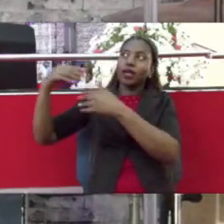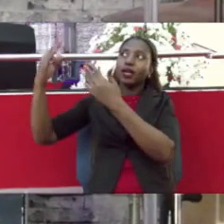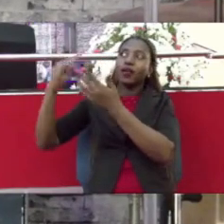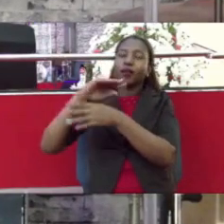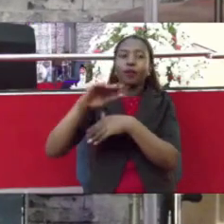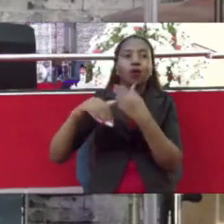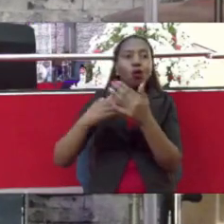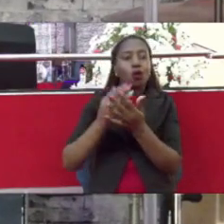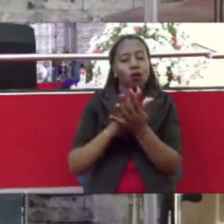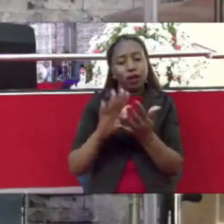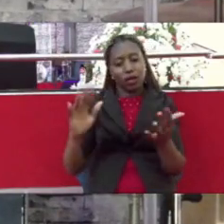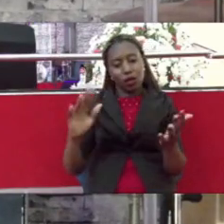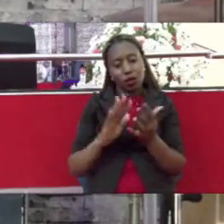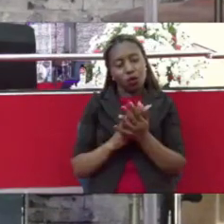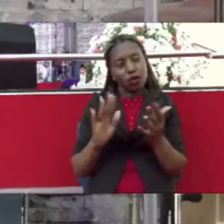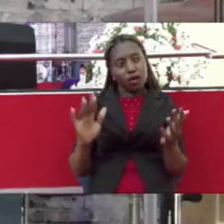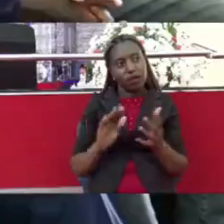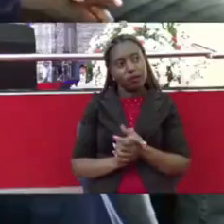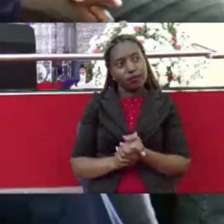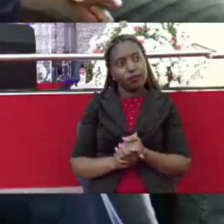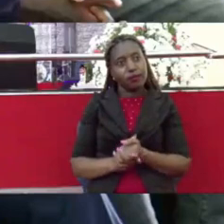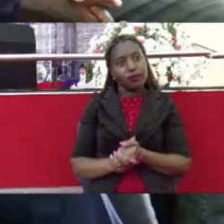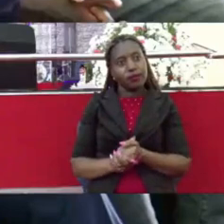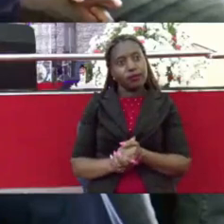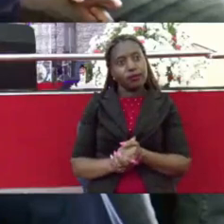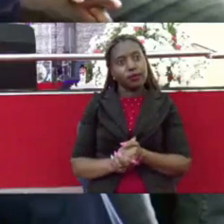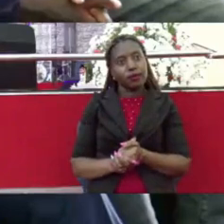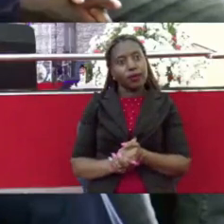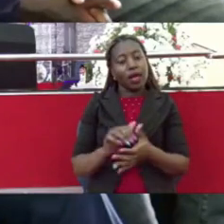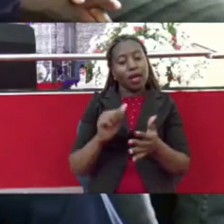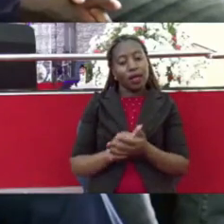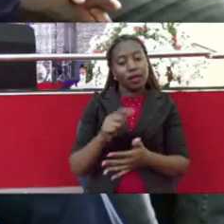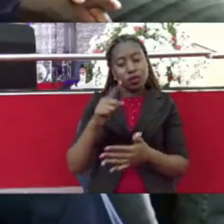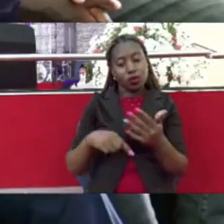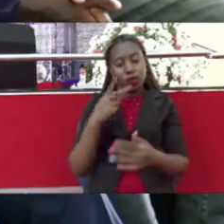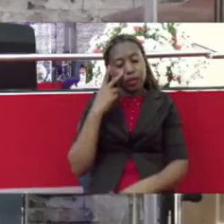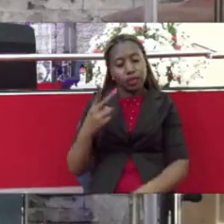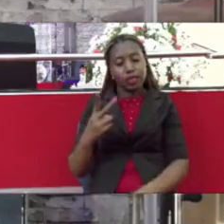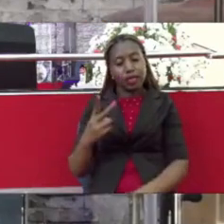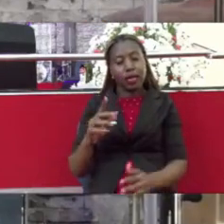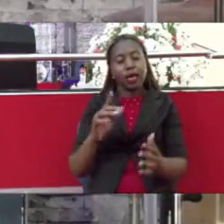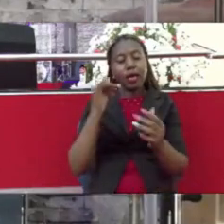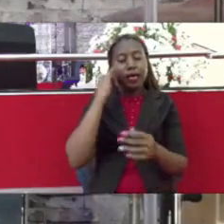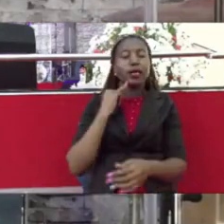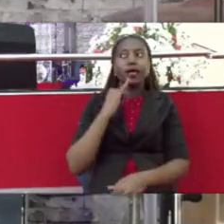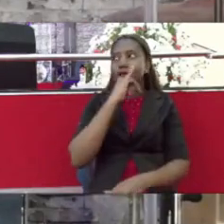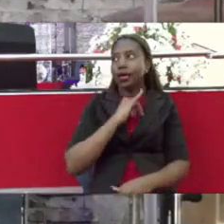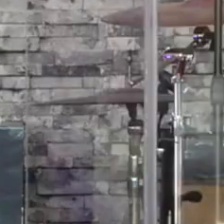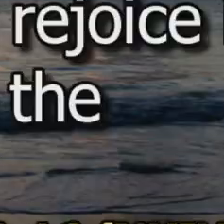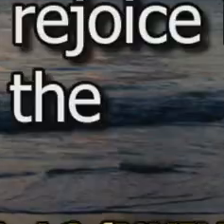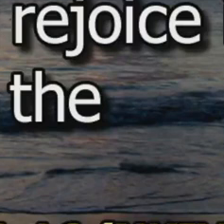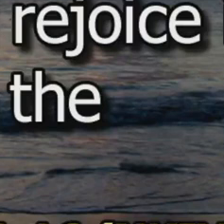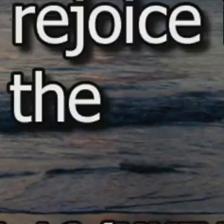ya kufurahikia katika Bwana na kumpatia utukufu wote. And that's what we can see from Isaiah 41 verse 16. Isaiah